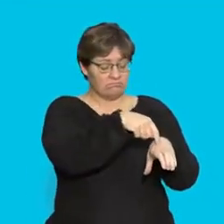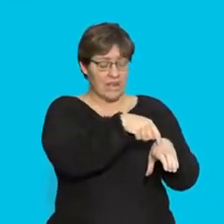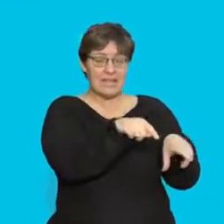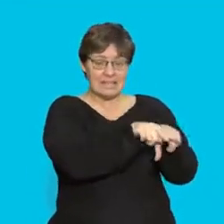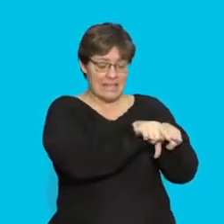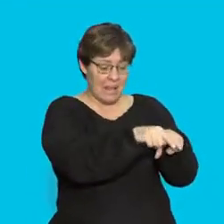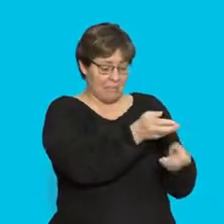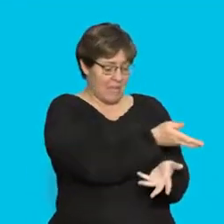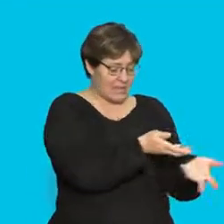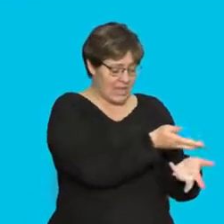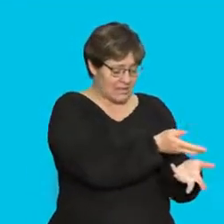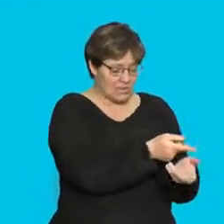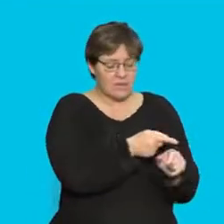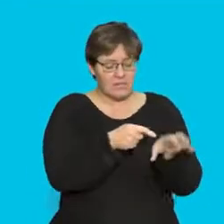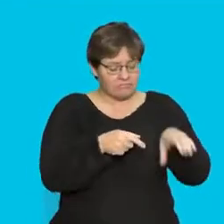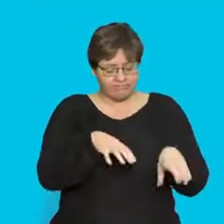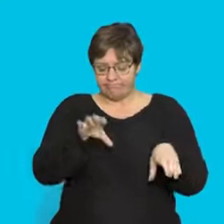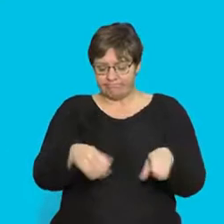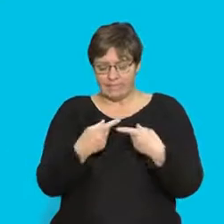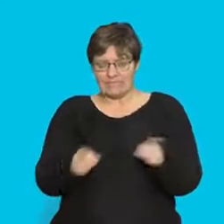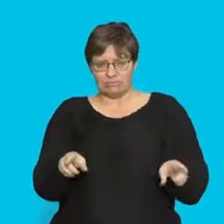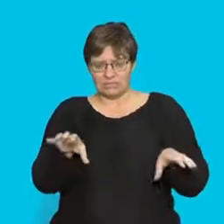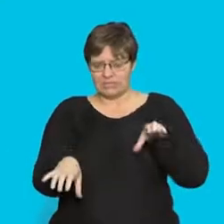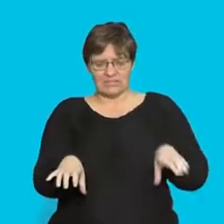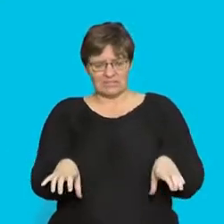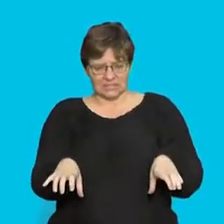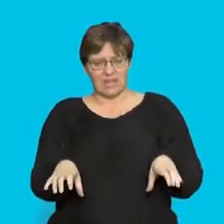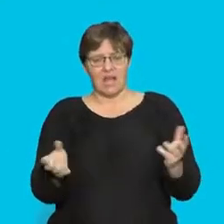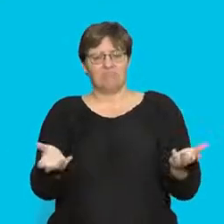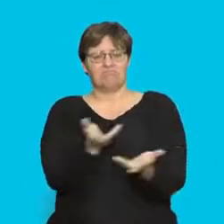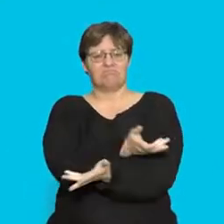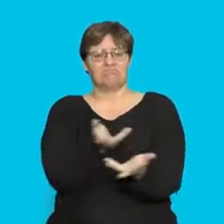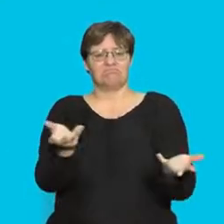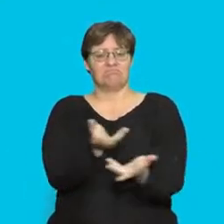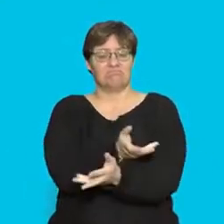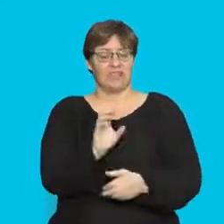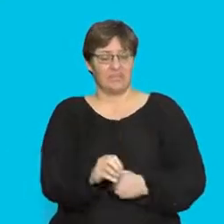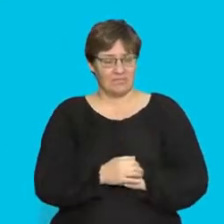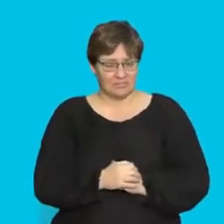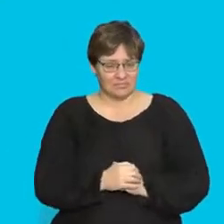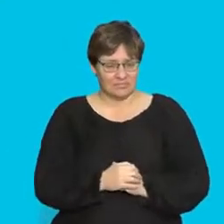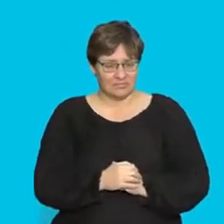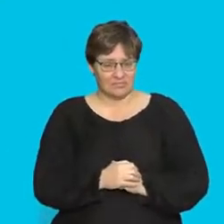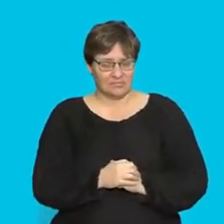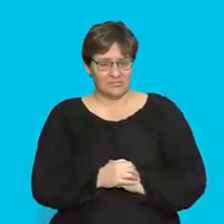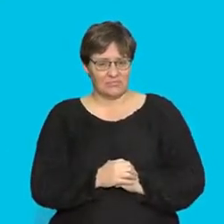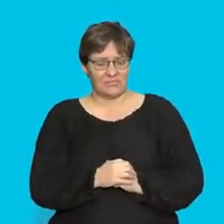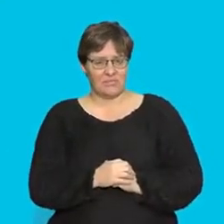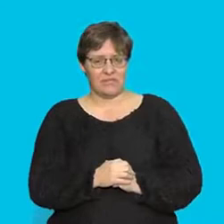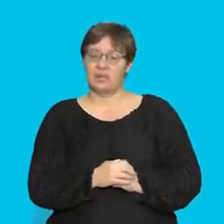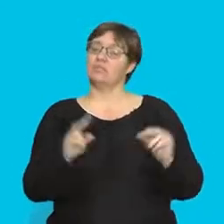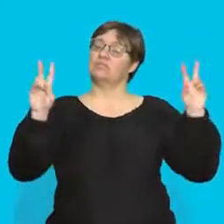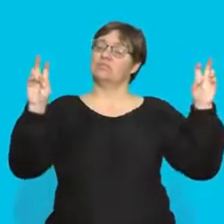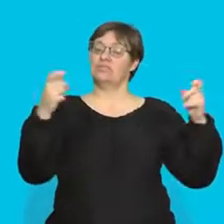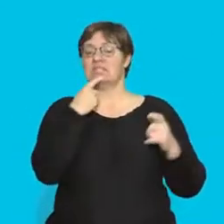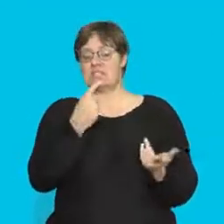same species, but between members of different species? So it's all very well forming